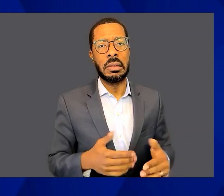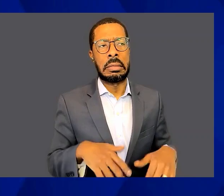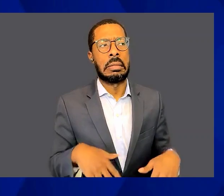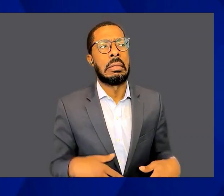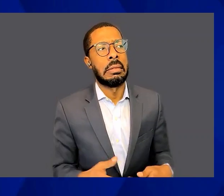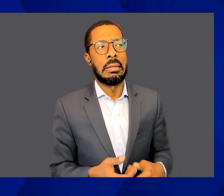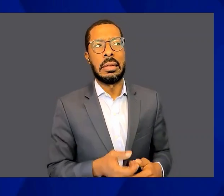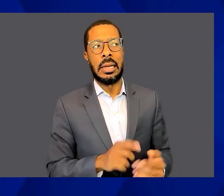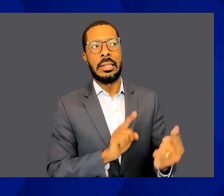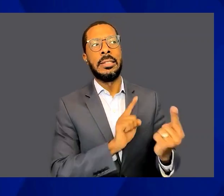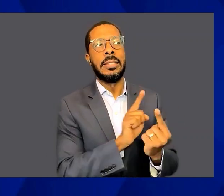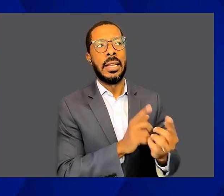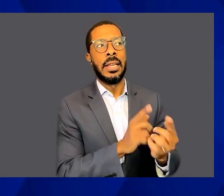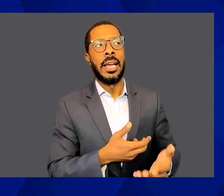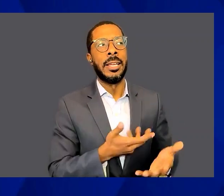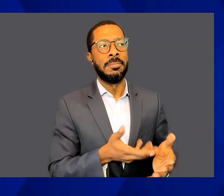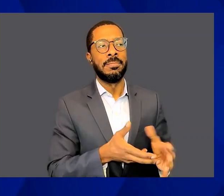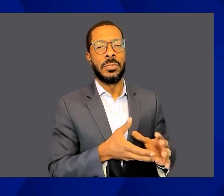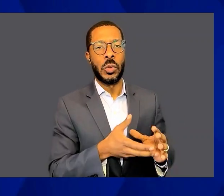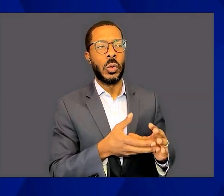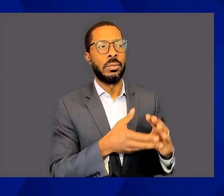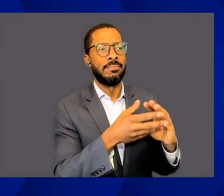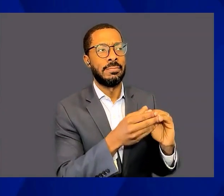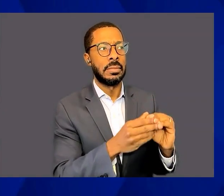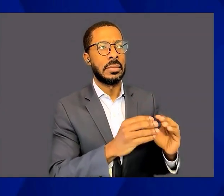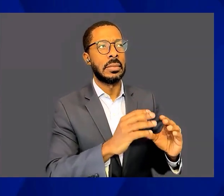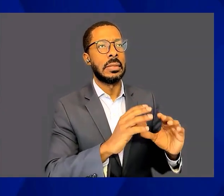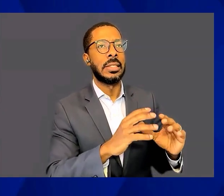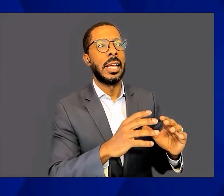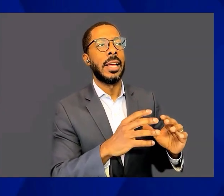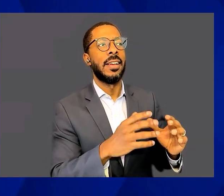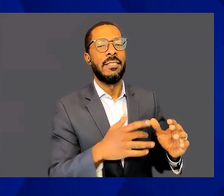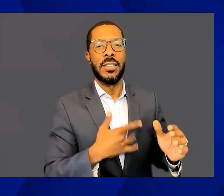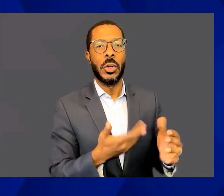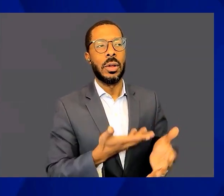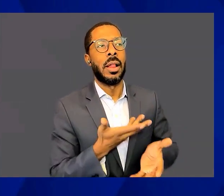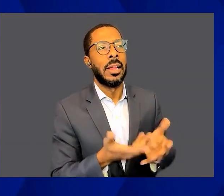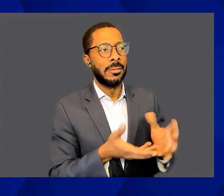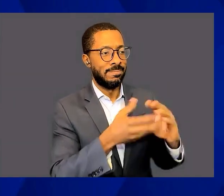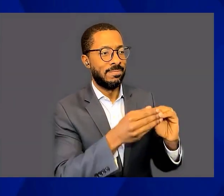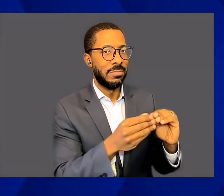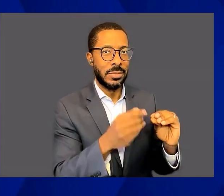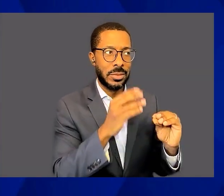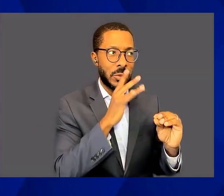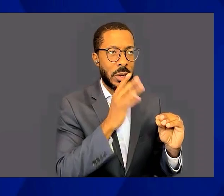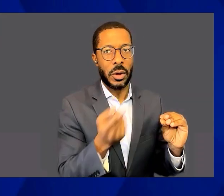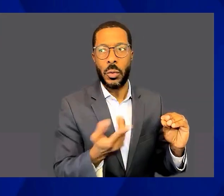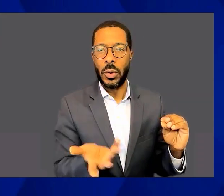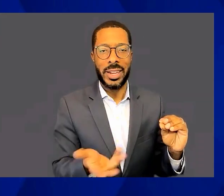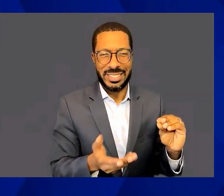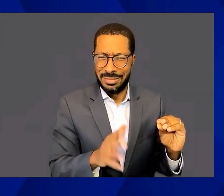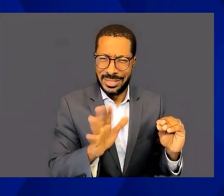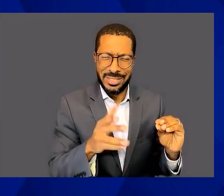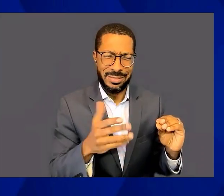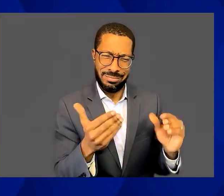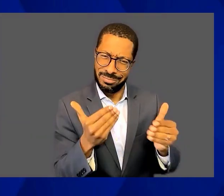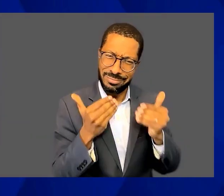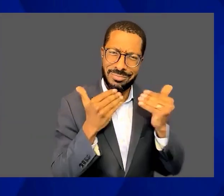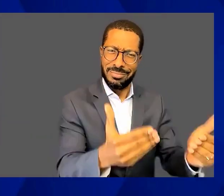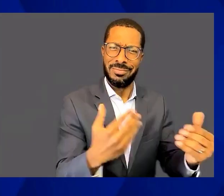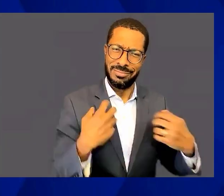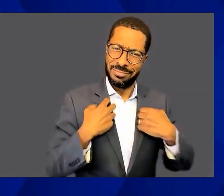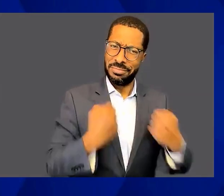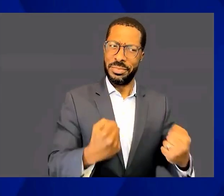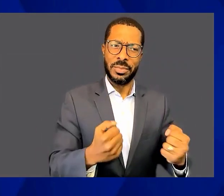much as you can over the next 3 days, try to meet new people. Sit with new folks at meals, talk to